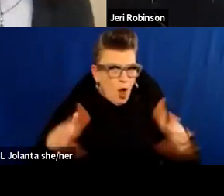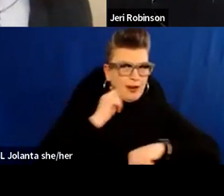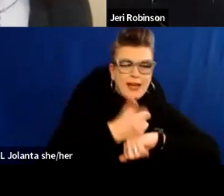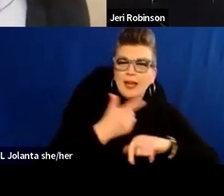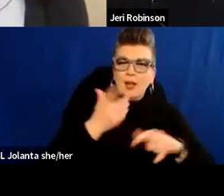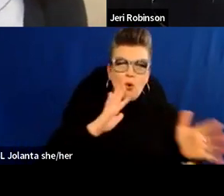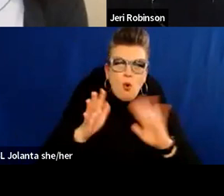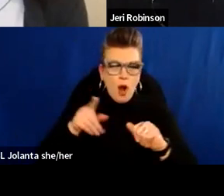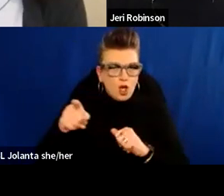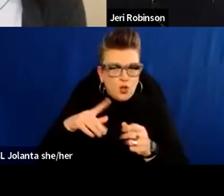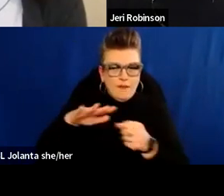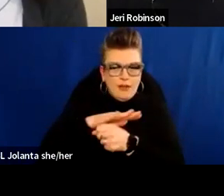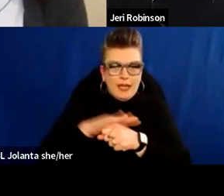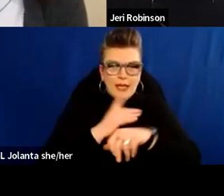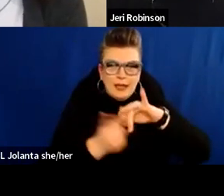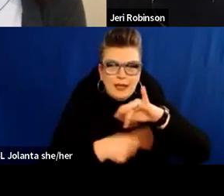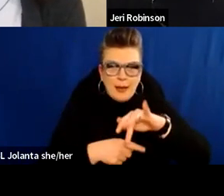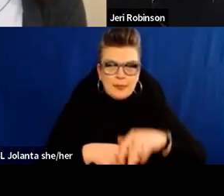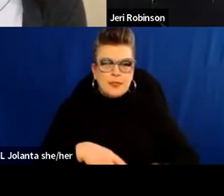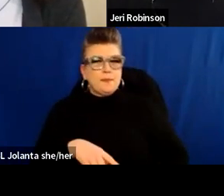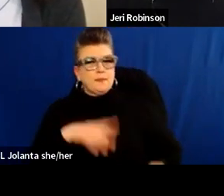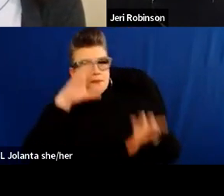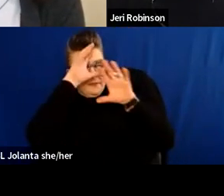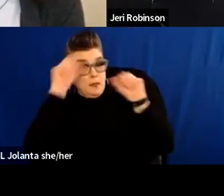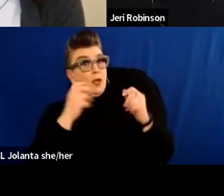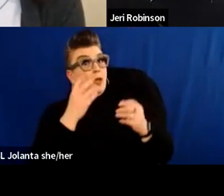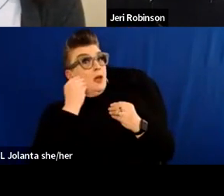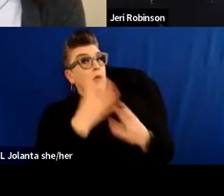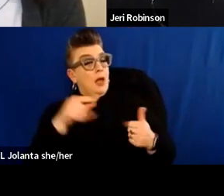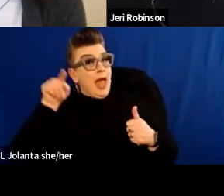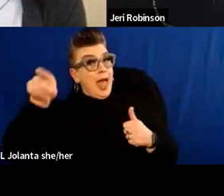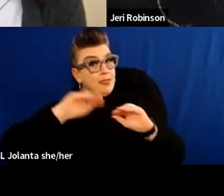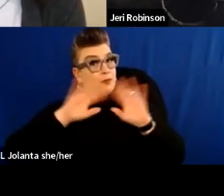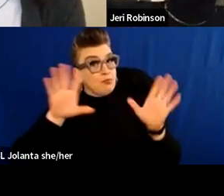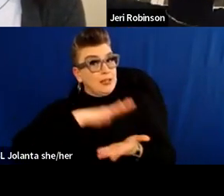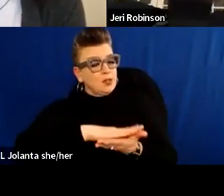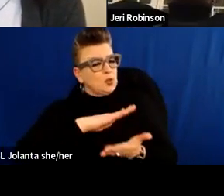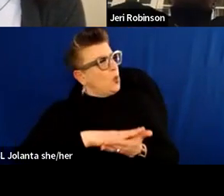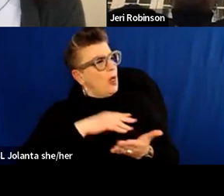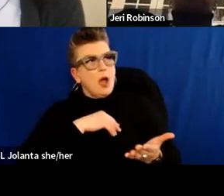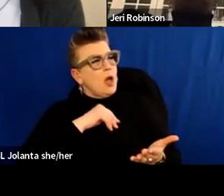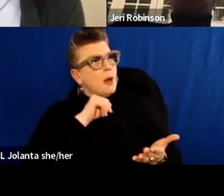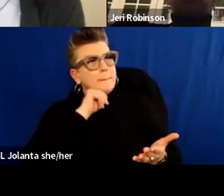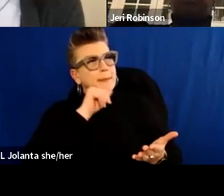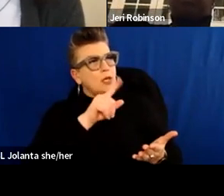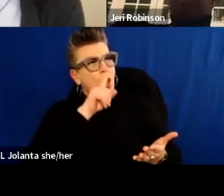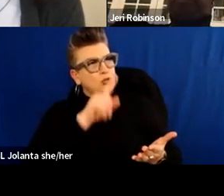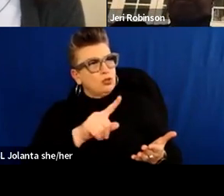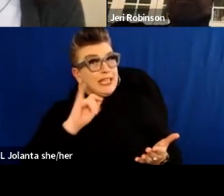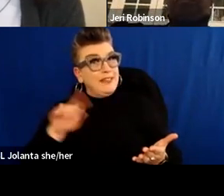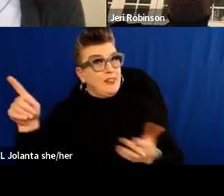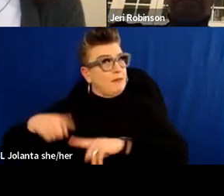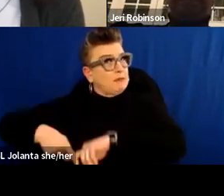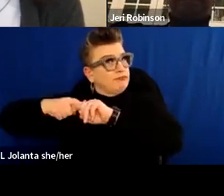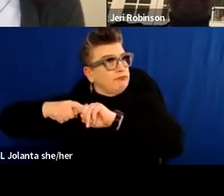there um i'm not sure particularly at the brighton if they have stopped any of their